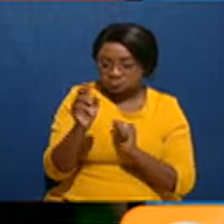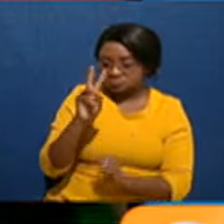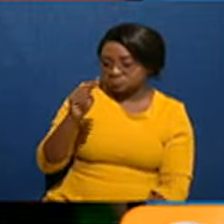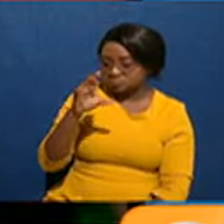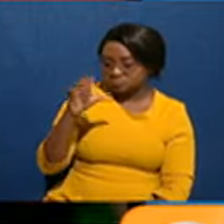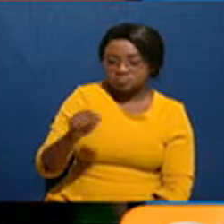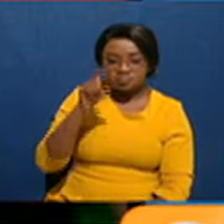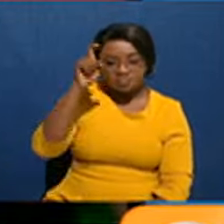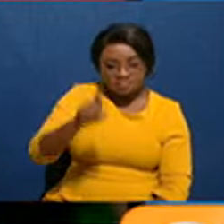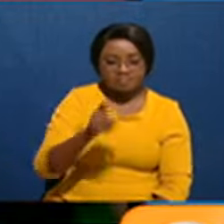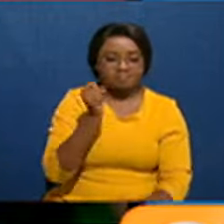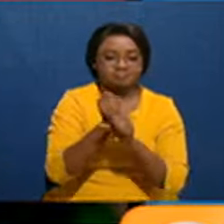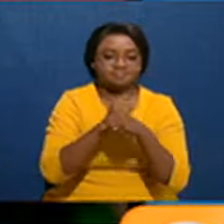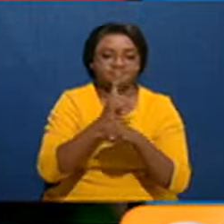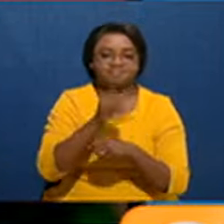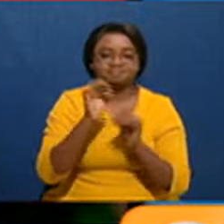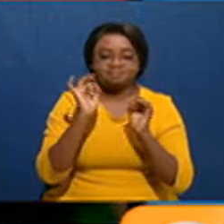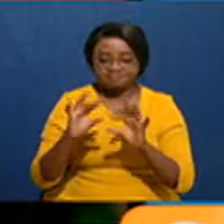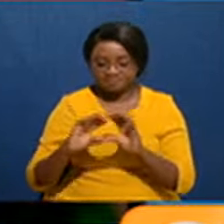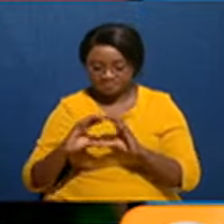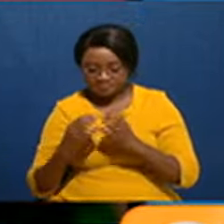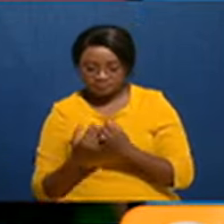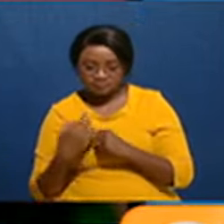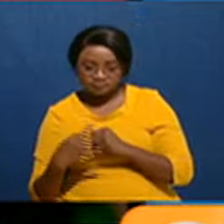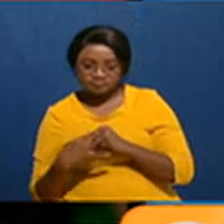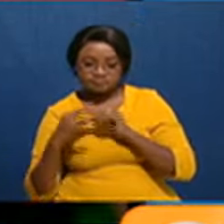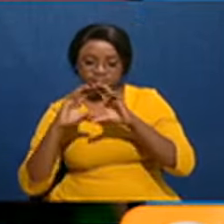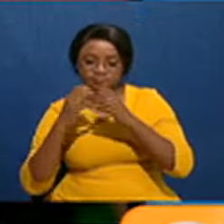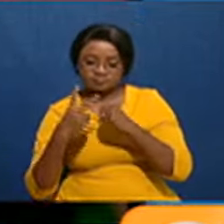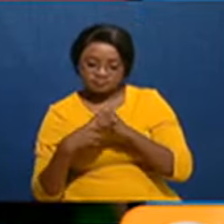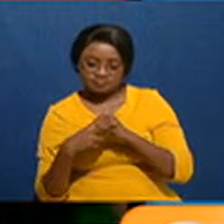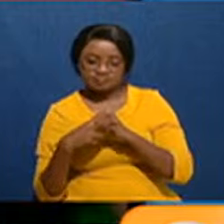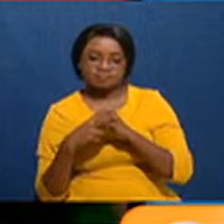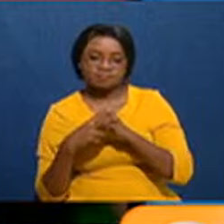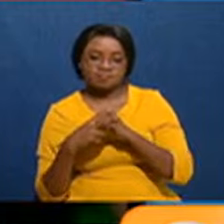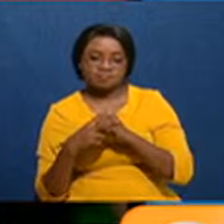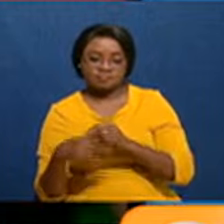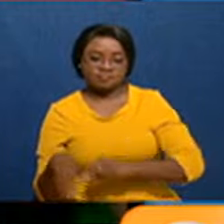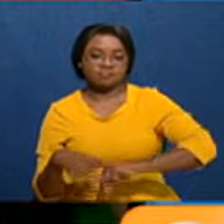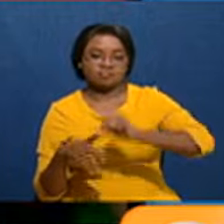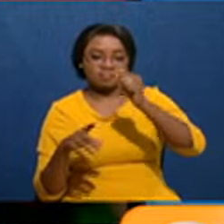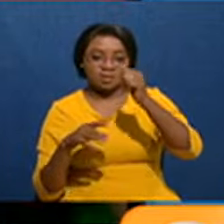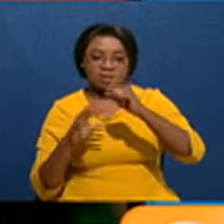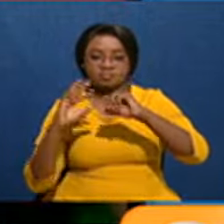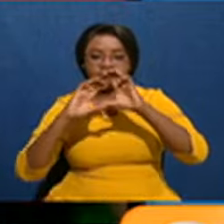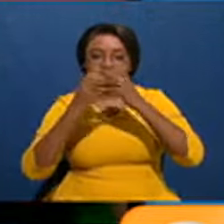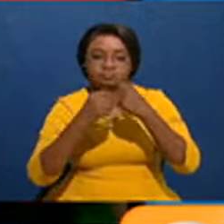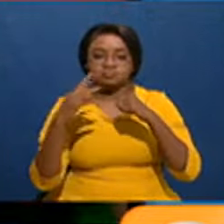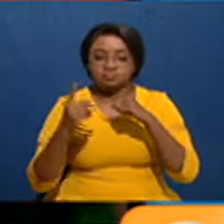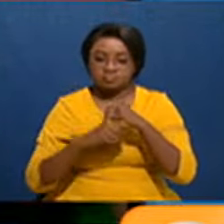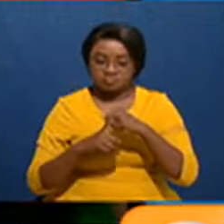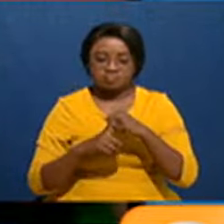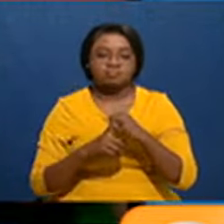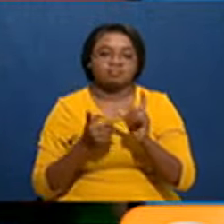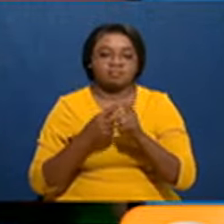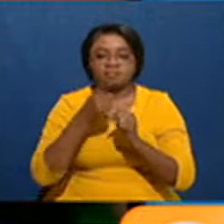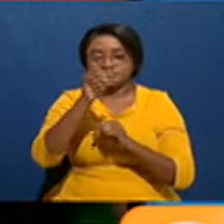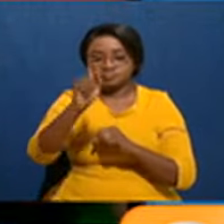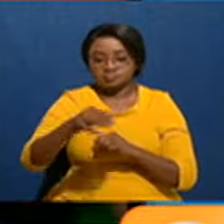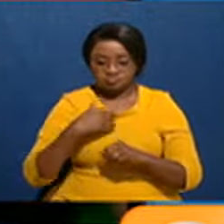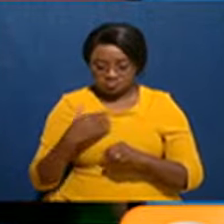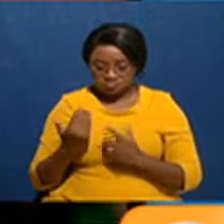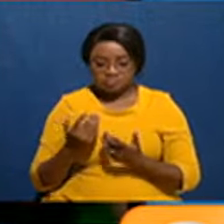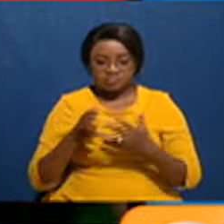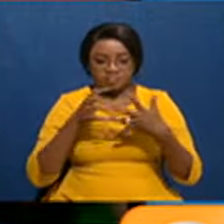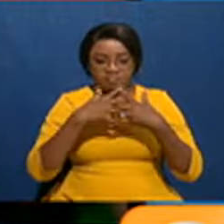that if it is class 8, class 7, up to class 6, for instance, you must have an engineer who